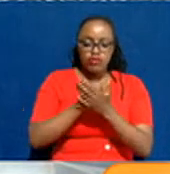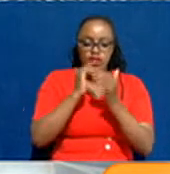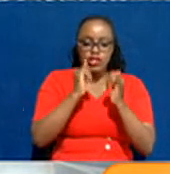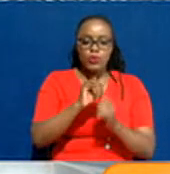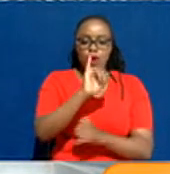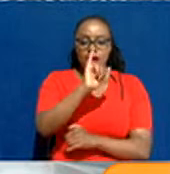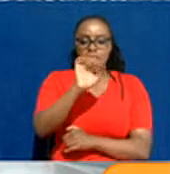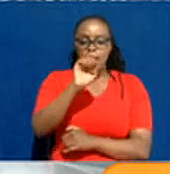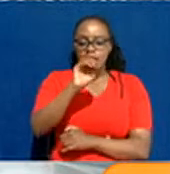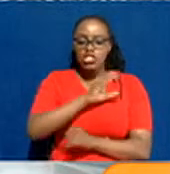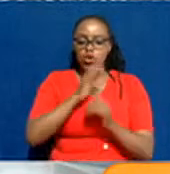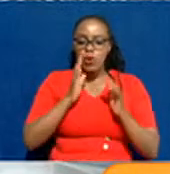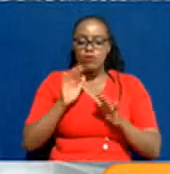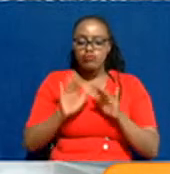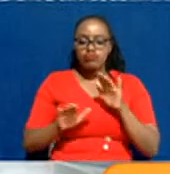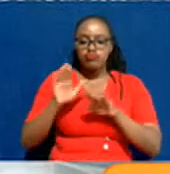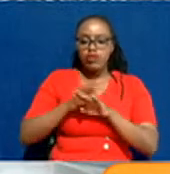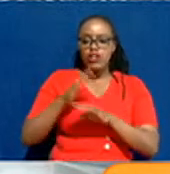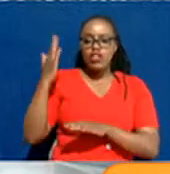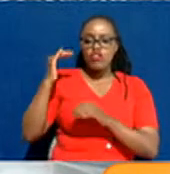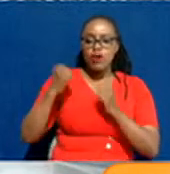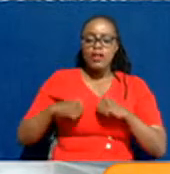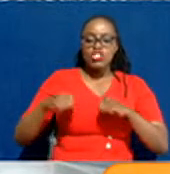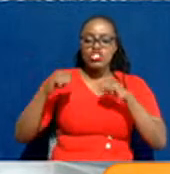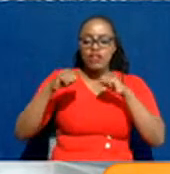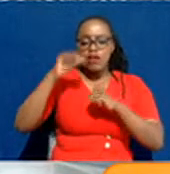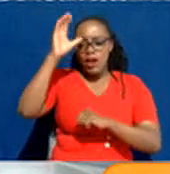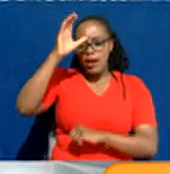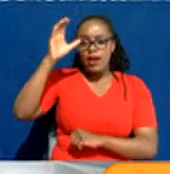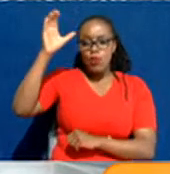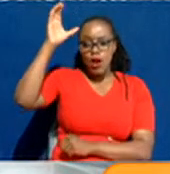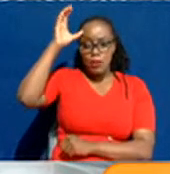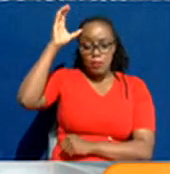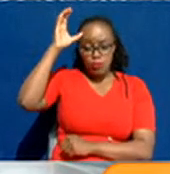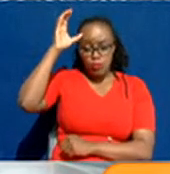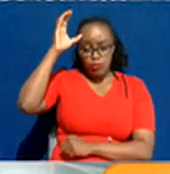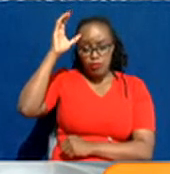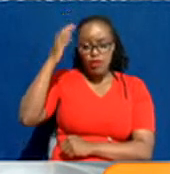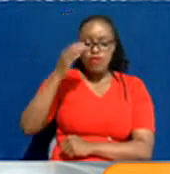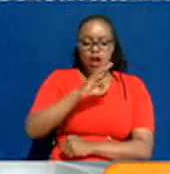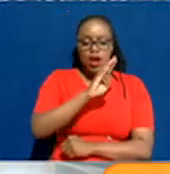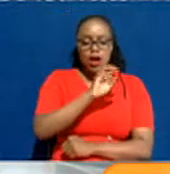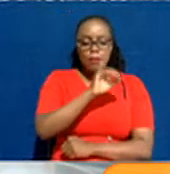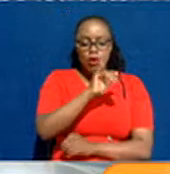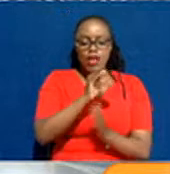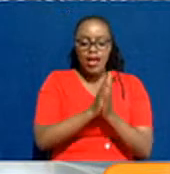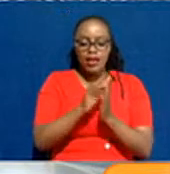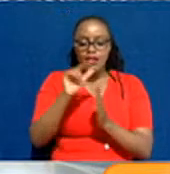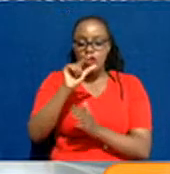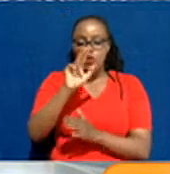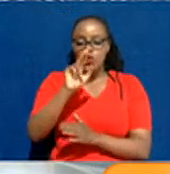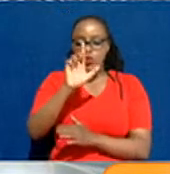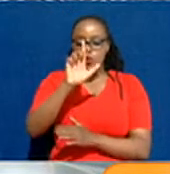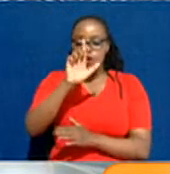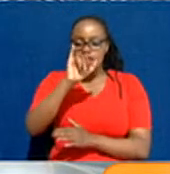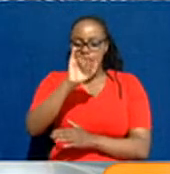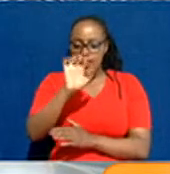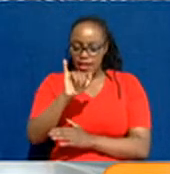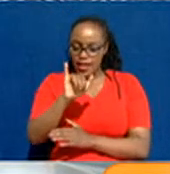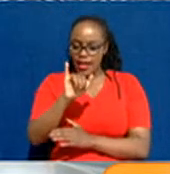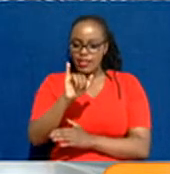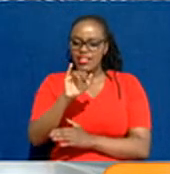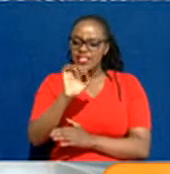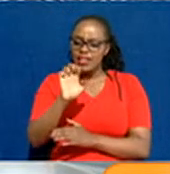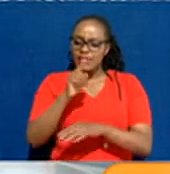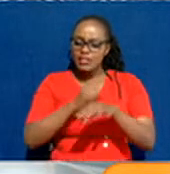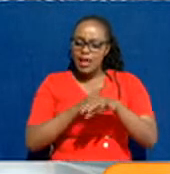IEBC commissioners to replace former chairman Wafula Chebukati, Boya, Molu and Yakub, Guliye, whose term expired,